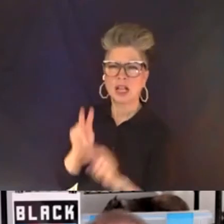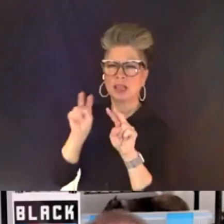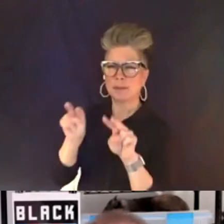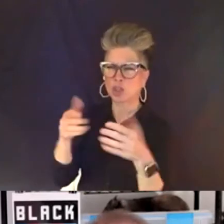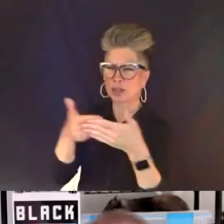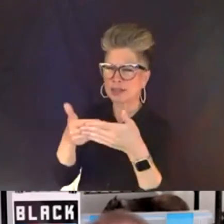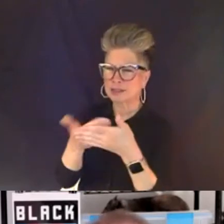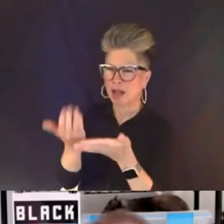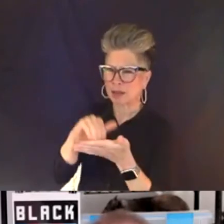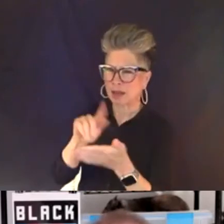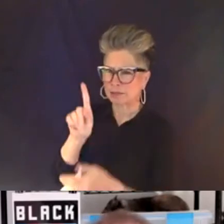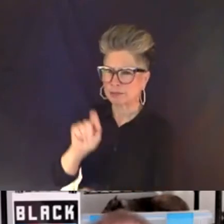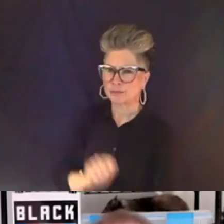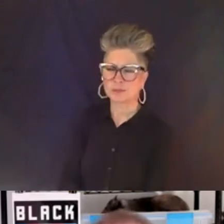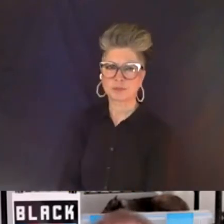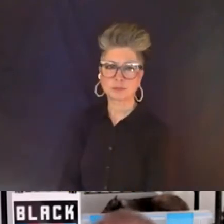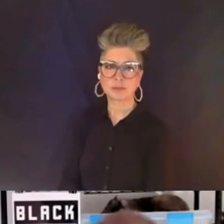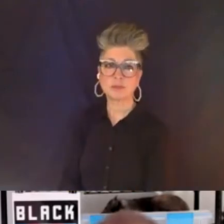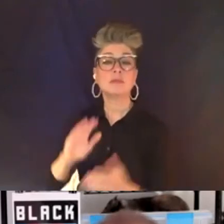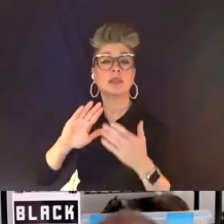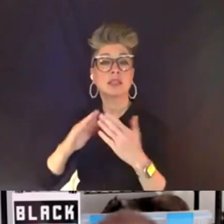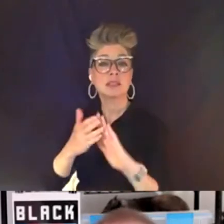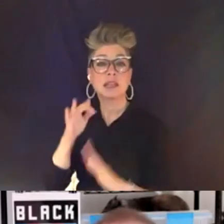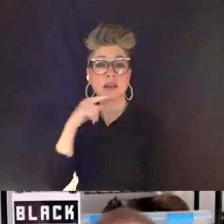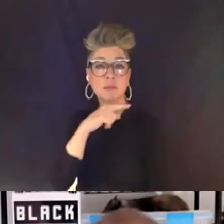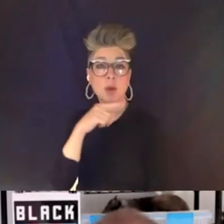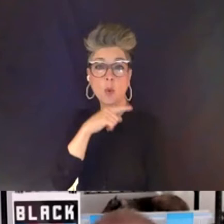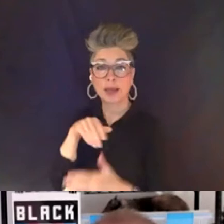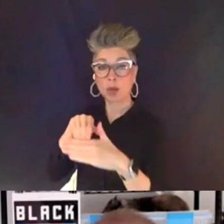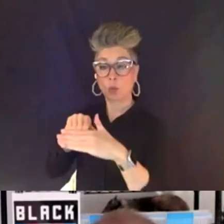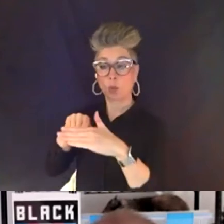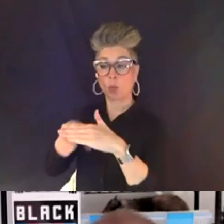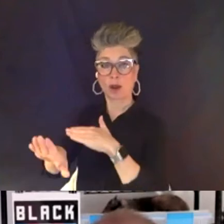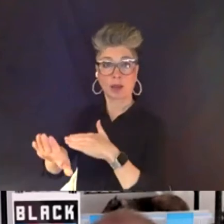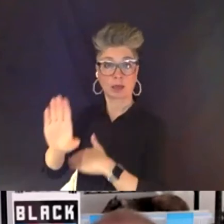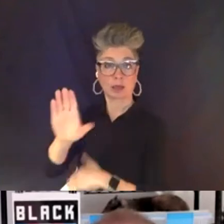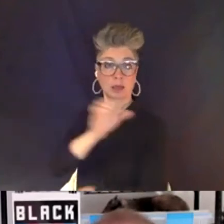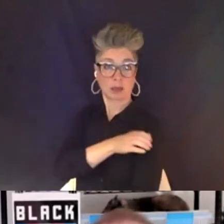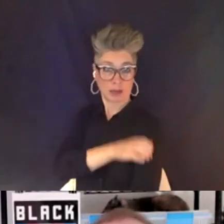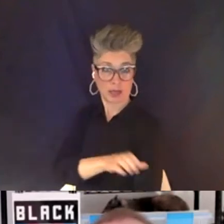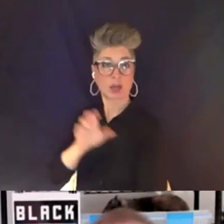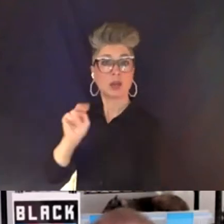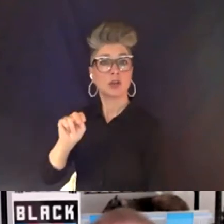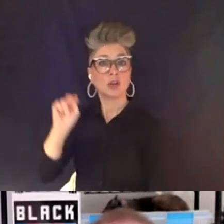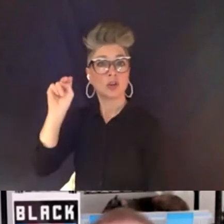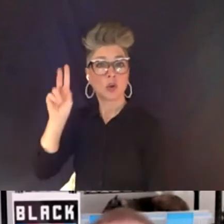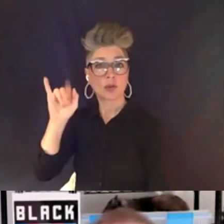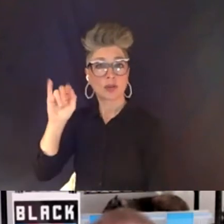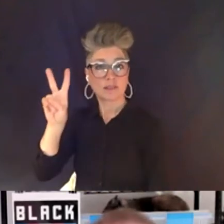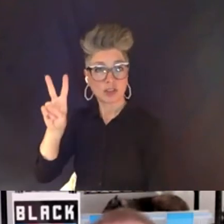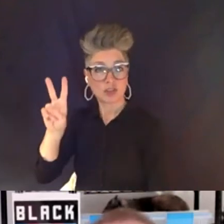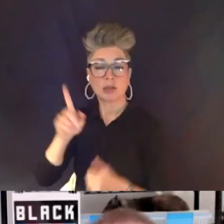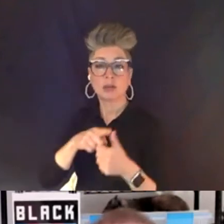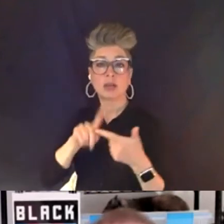So it's the City of Milwaukee walk-in clinics, and it's the ones that are located at North Division, South Division, and Northwest Health